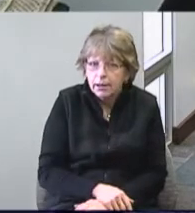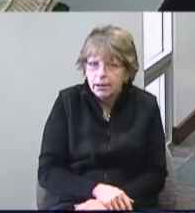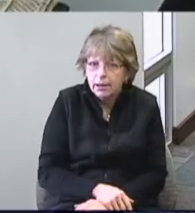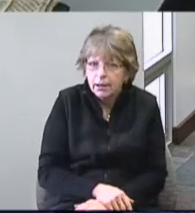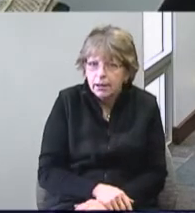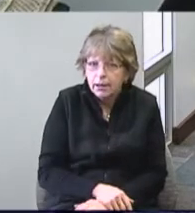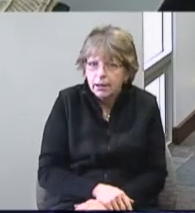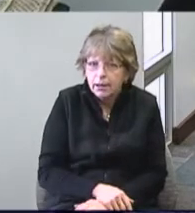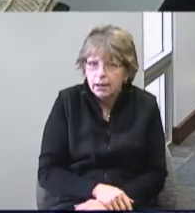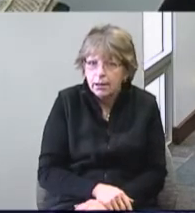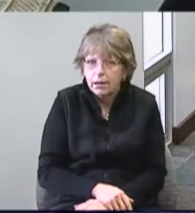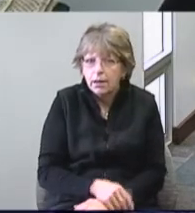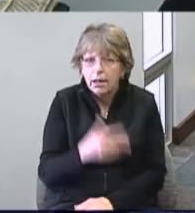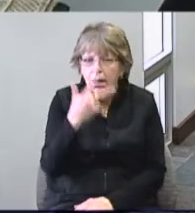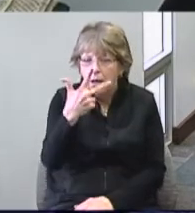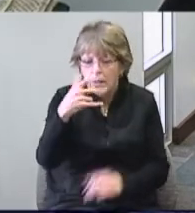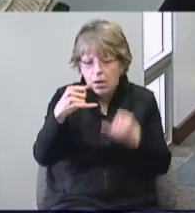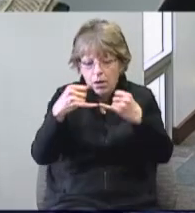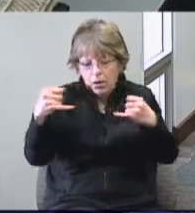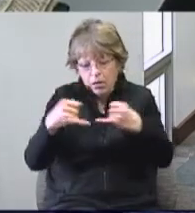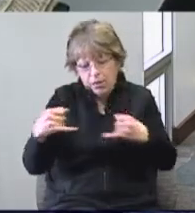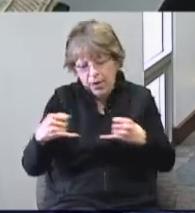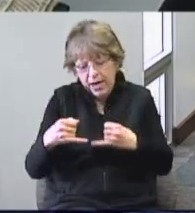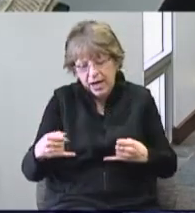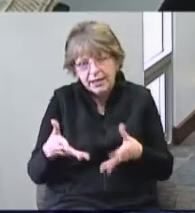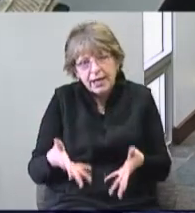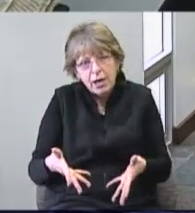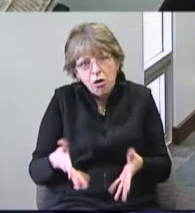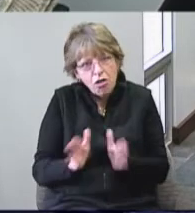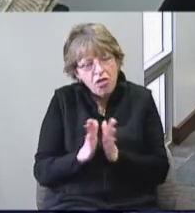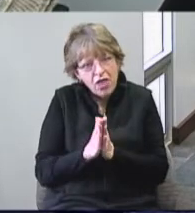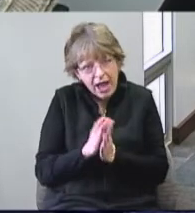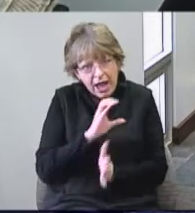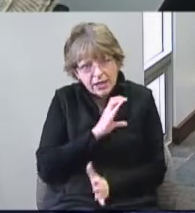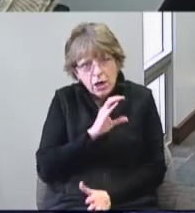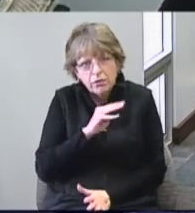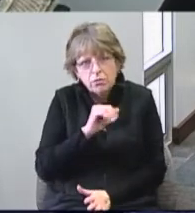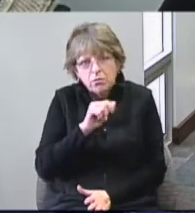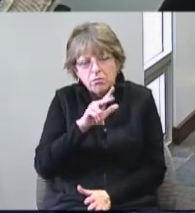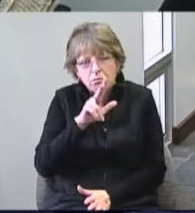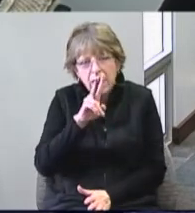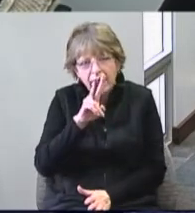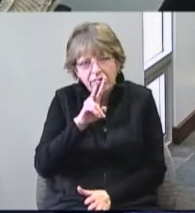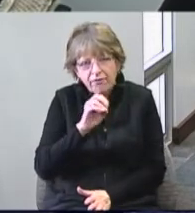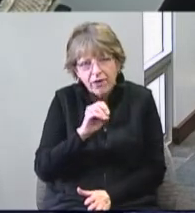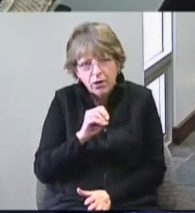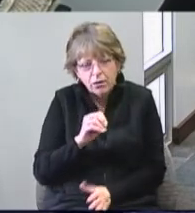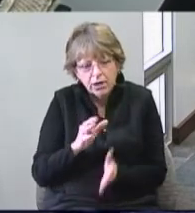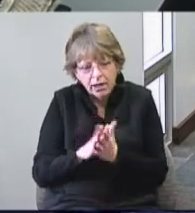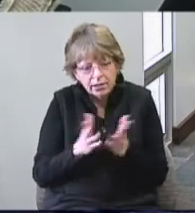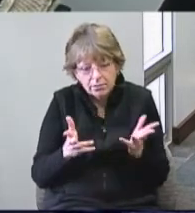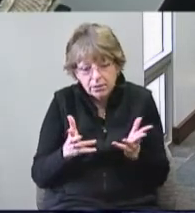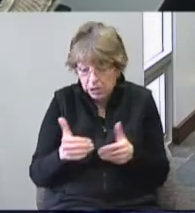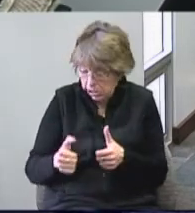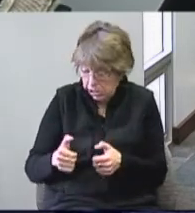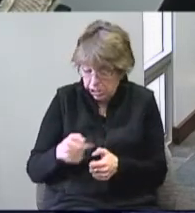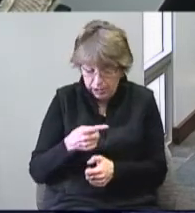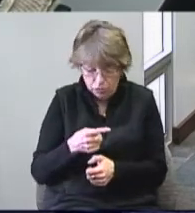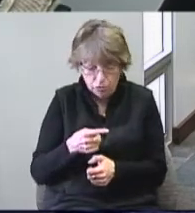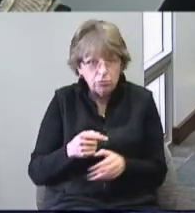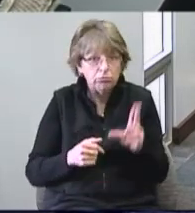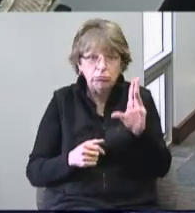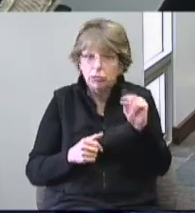And about 3 lines later, he's asked, and they're talking about, officer goes, did he text you? No, not yet.